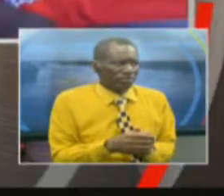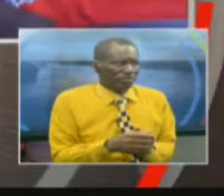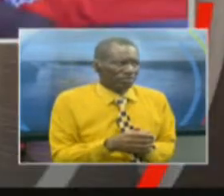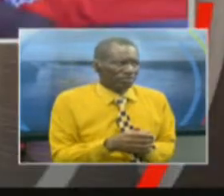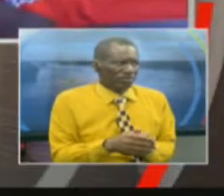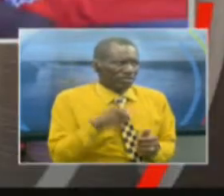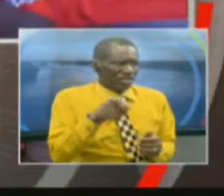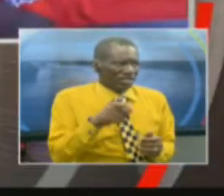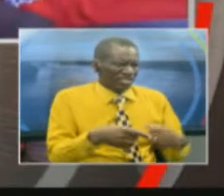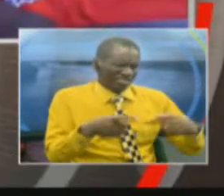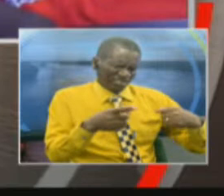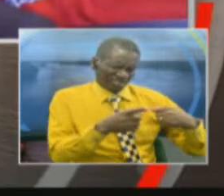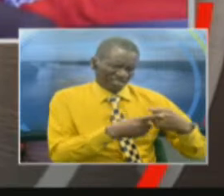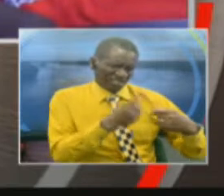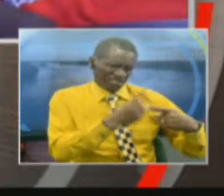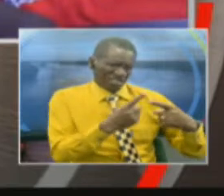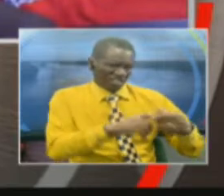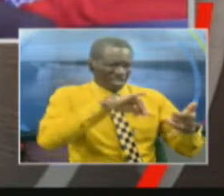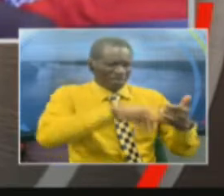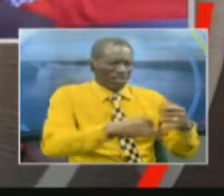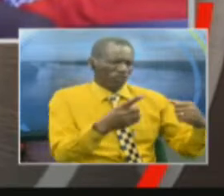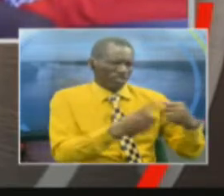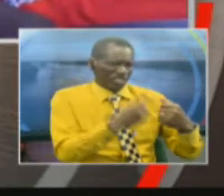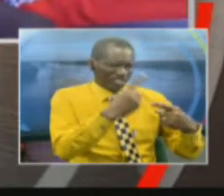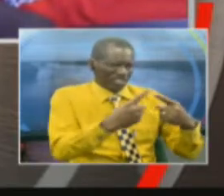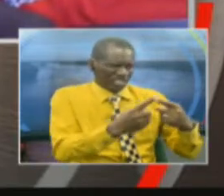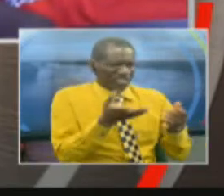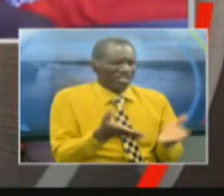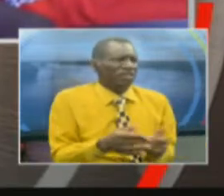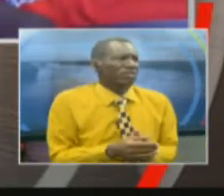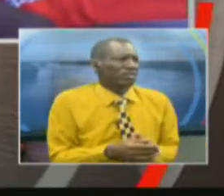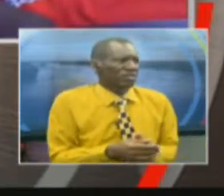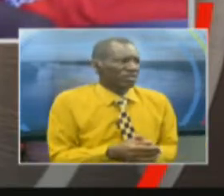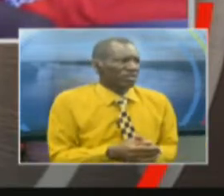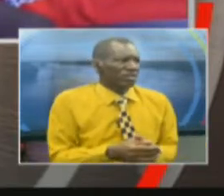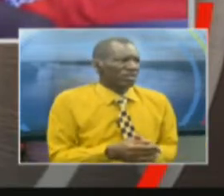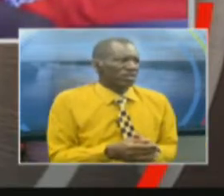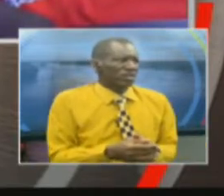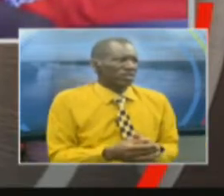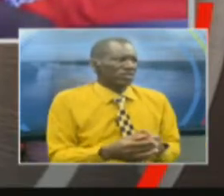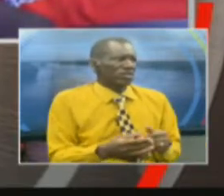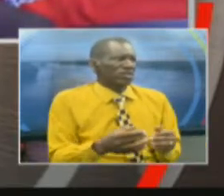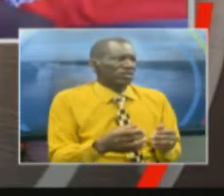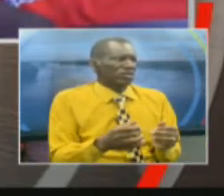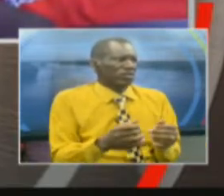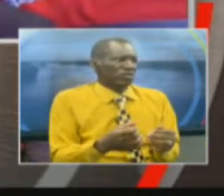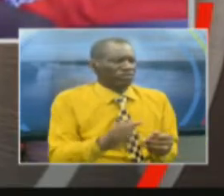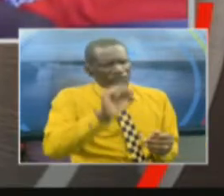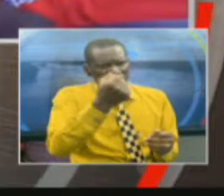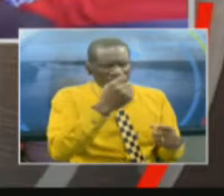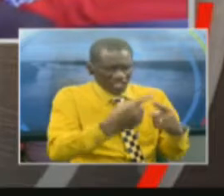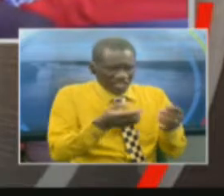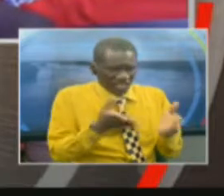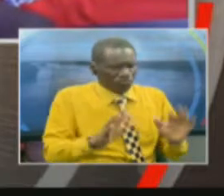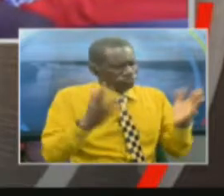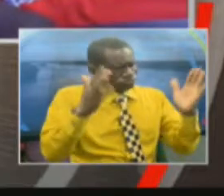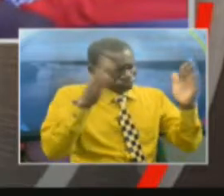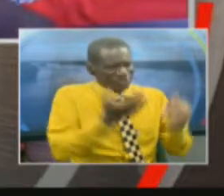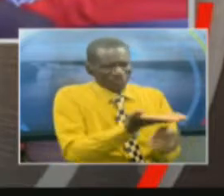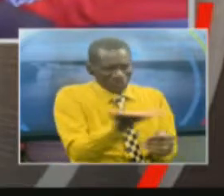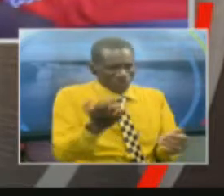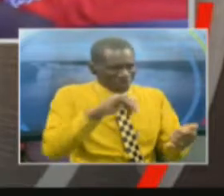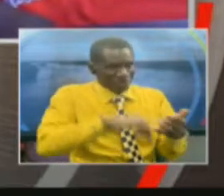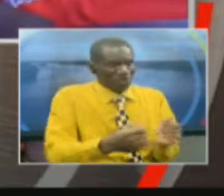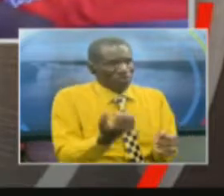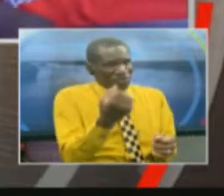This is our sixth year. The 6th year. 6th year. 2014. The 5th year. Congratulations to you.